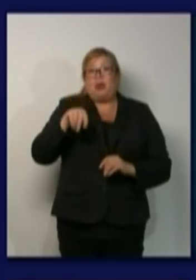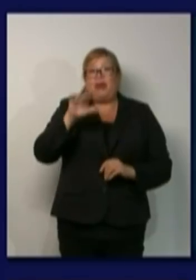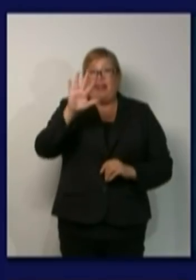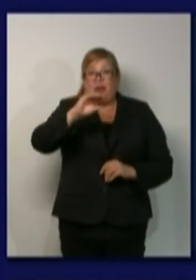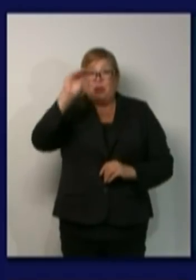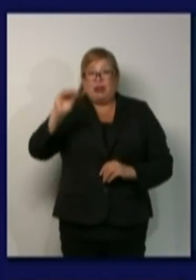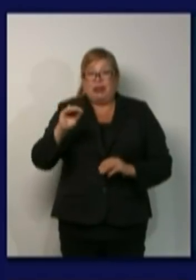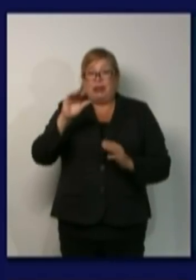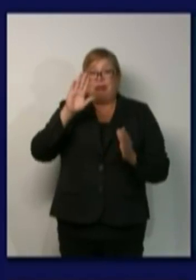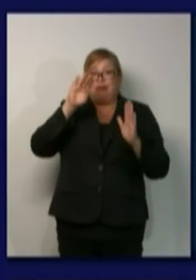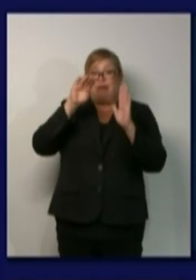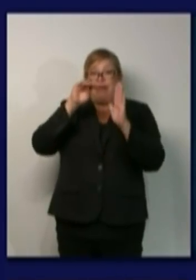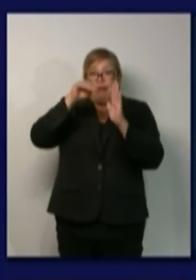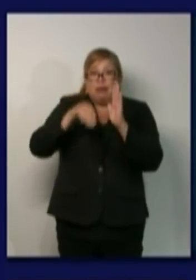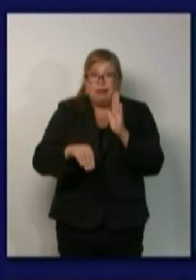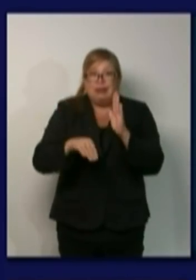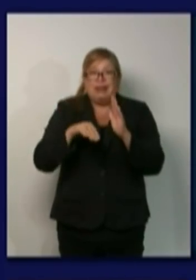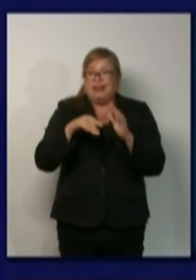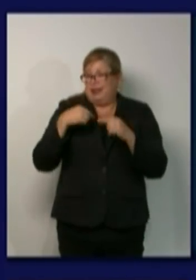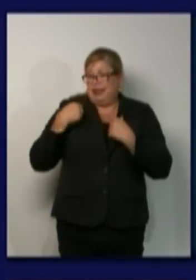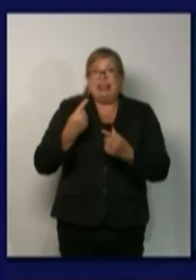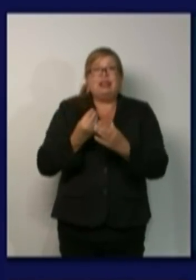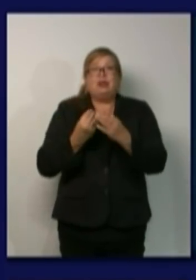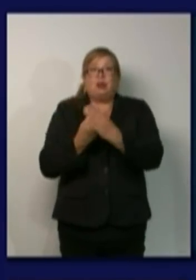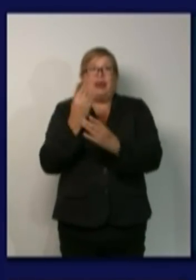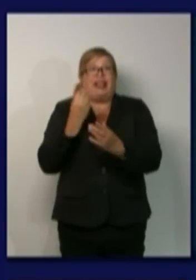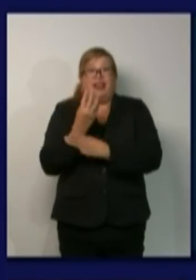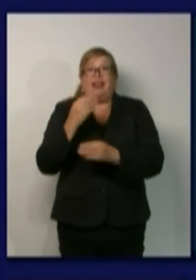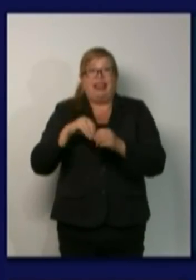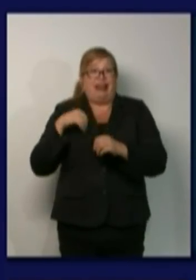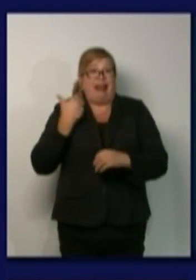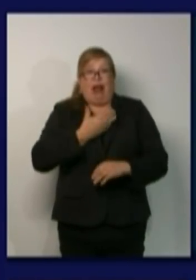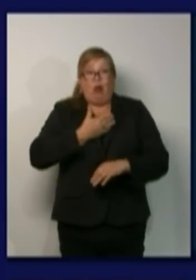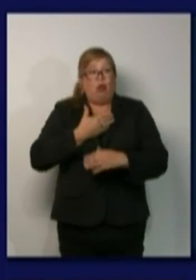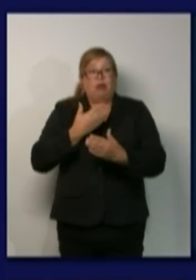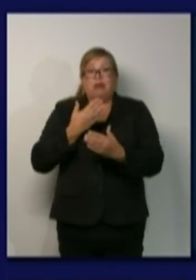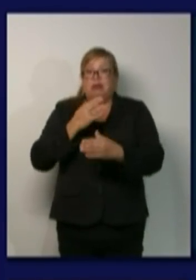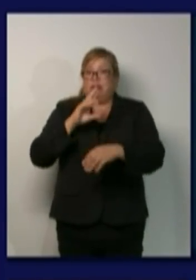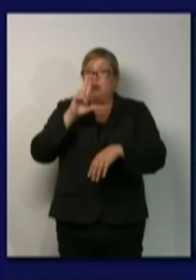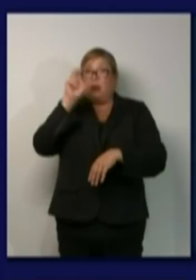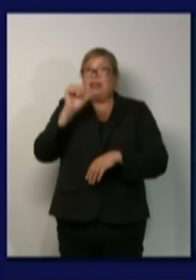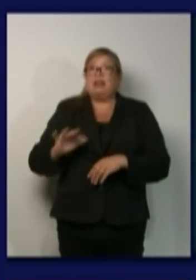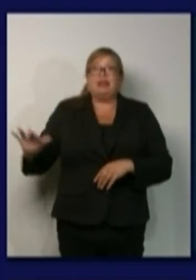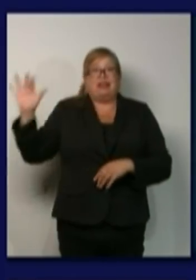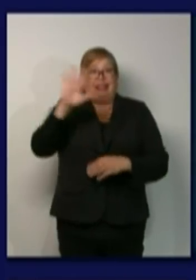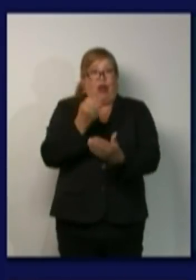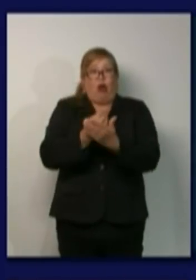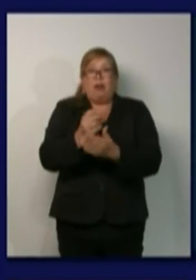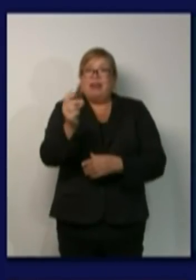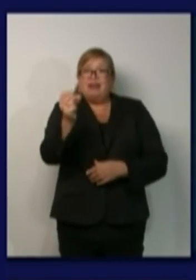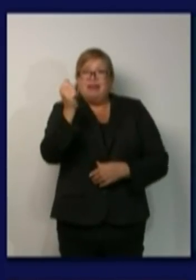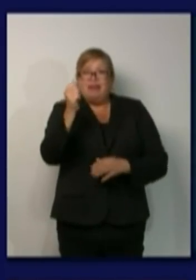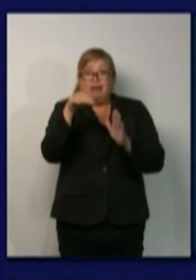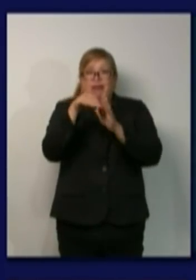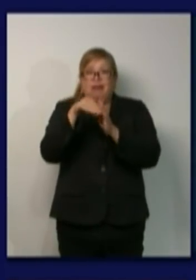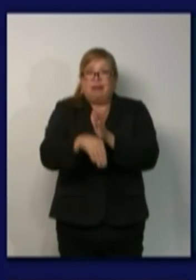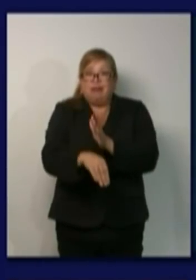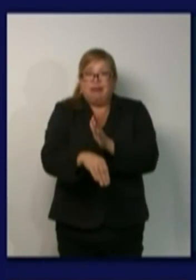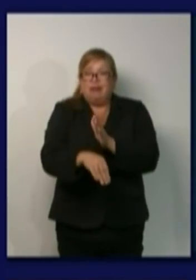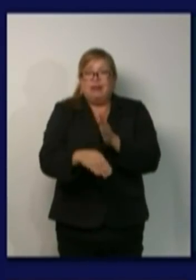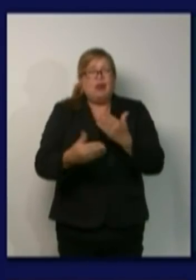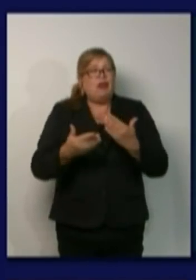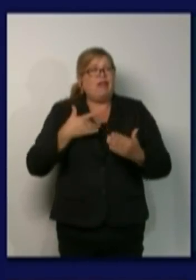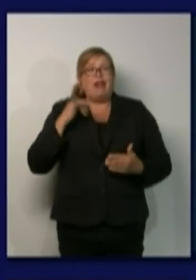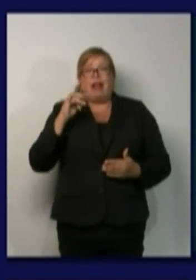26.5% decrease just in the spring in the nation's output. Just like that, almost a blink